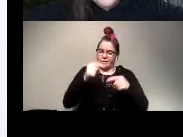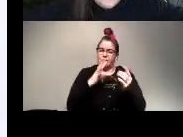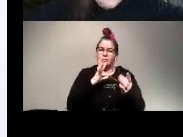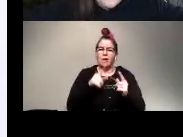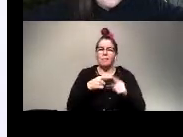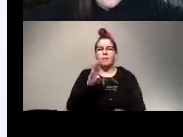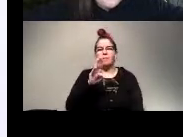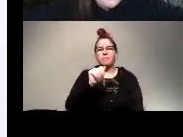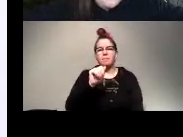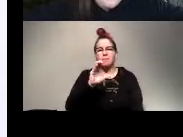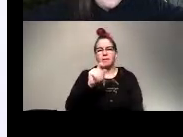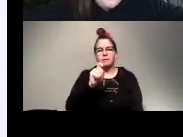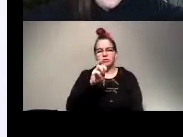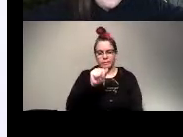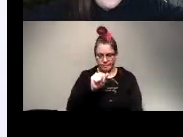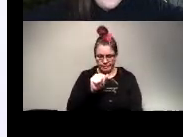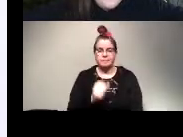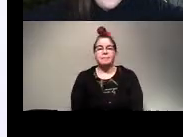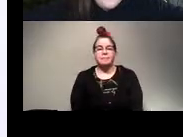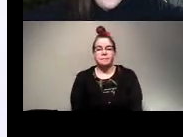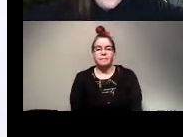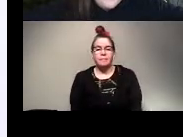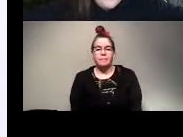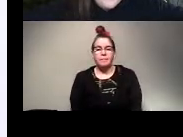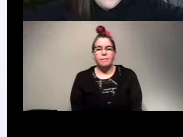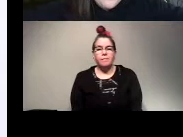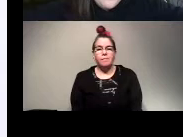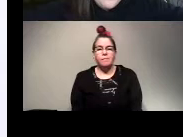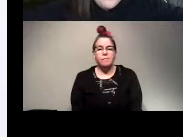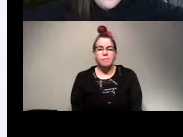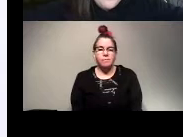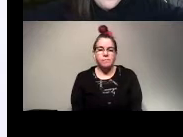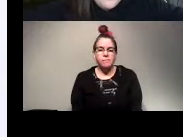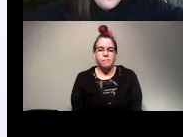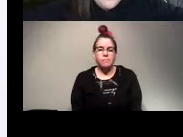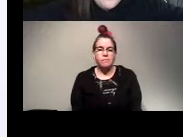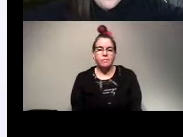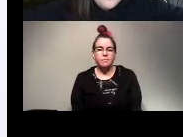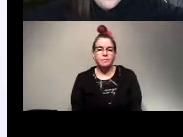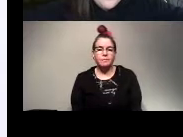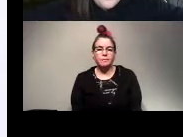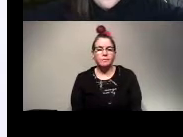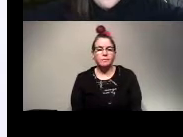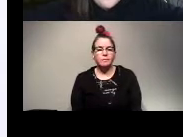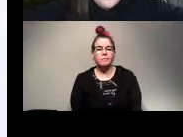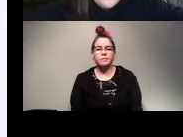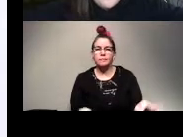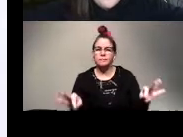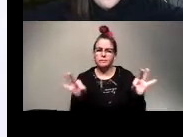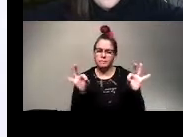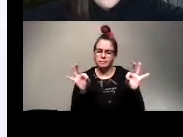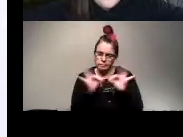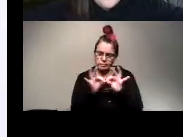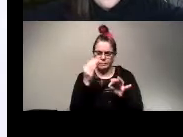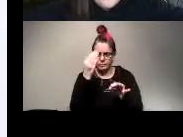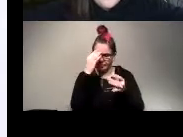bacteria. So the most important thing that you should know about bacteria, the most important thing about